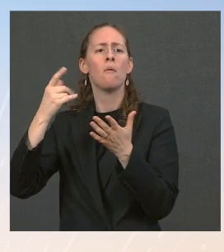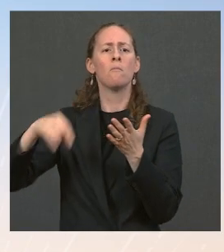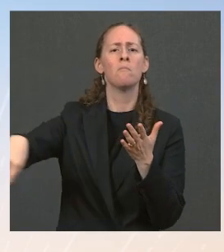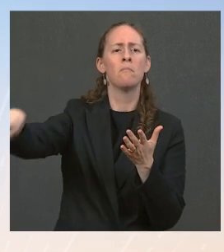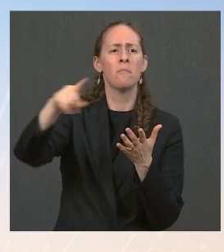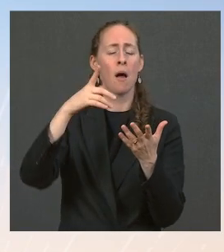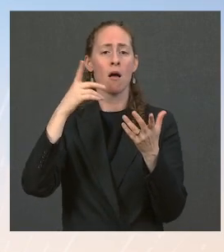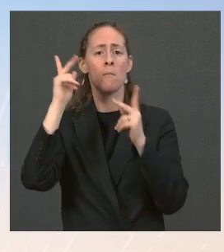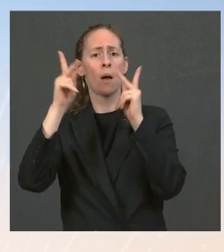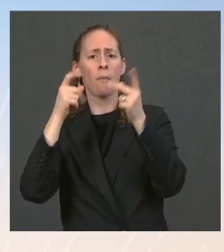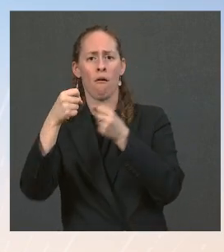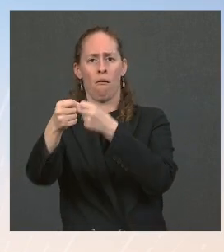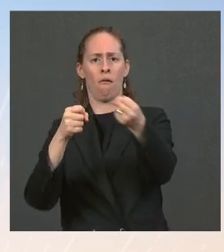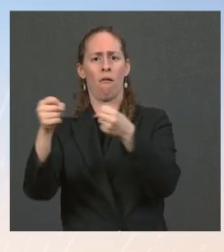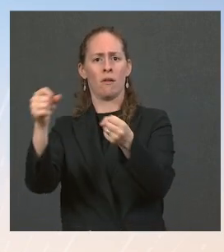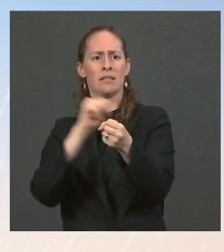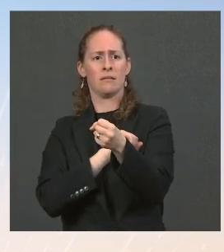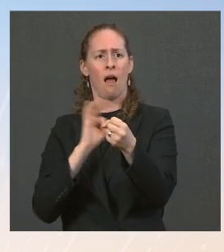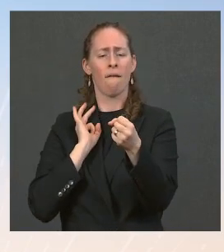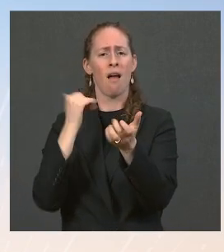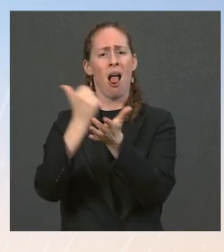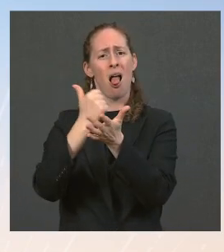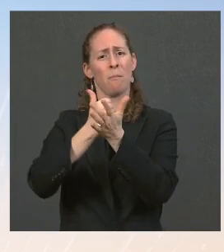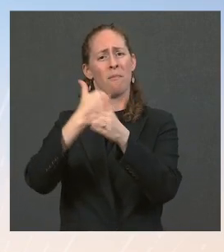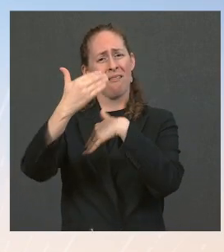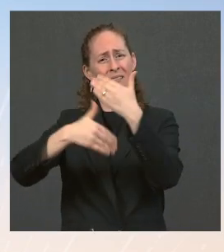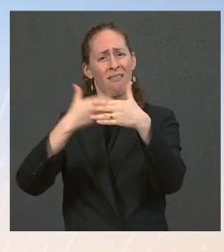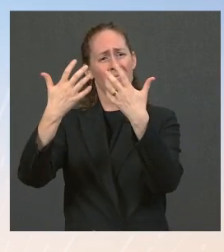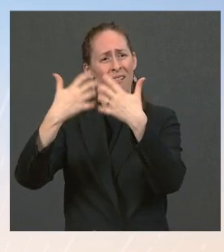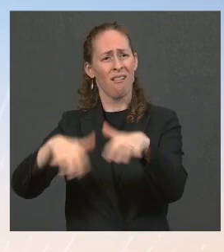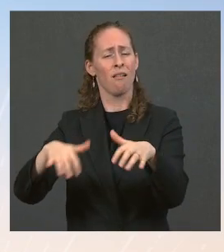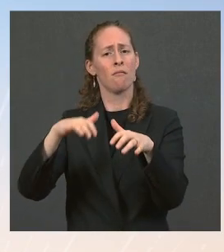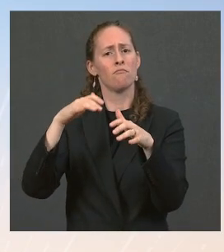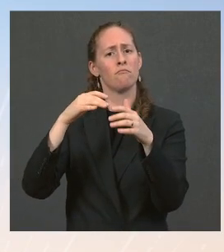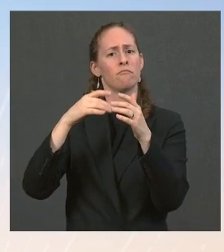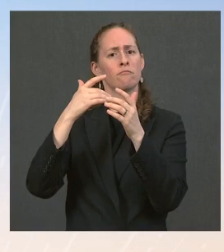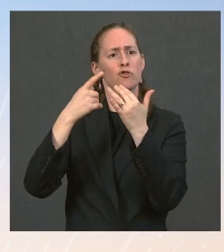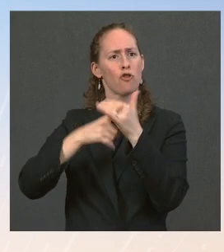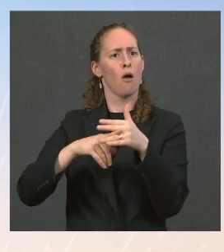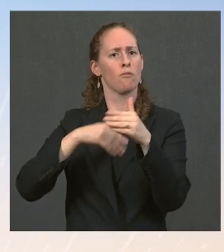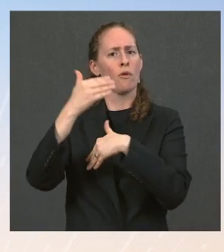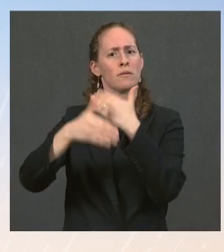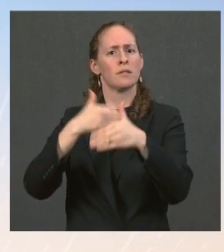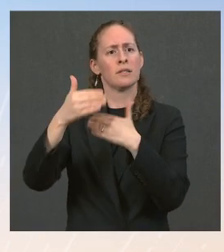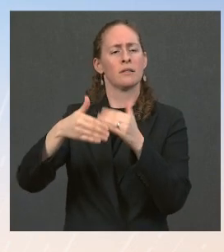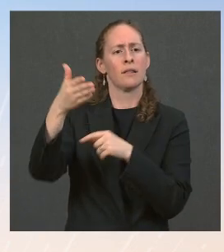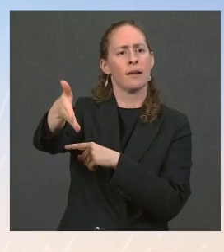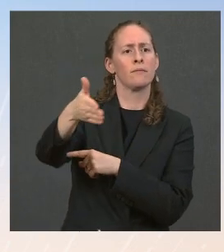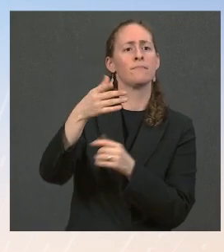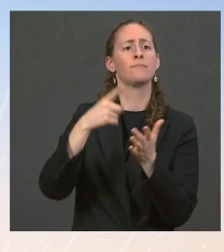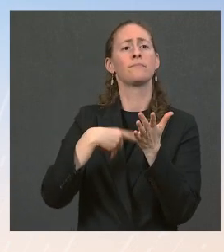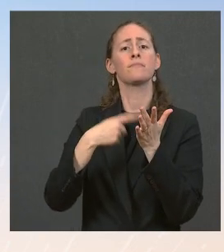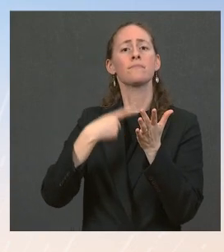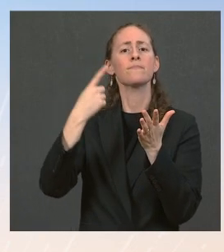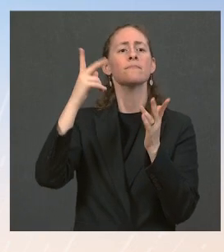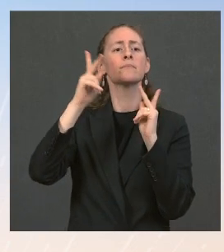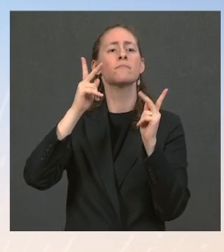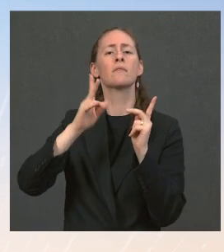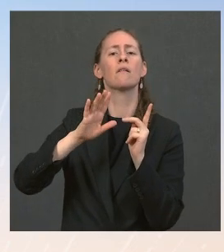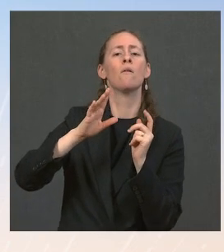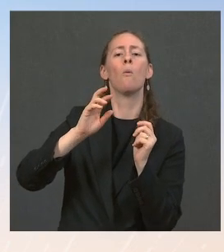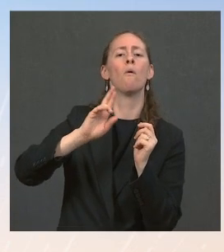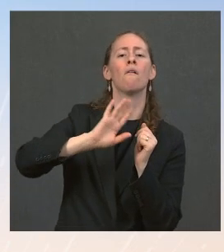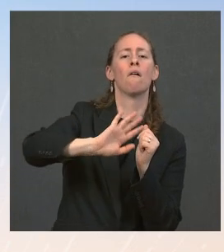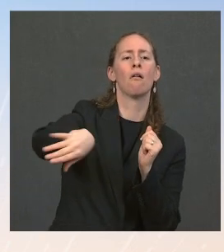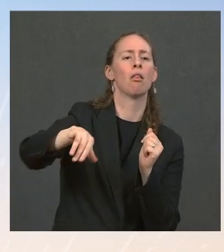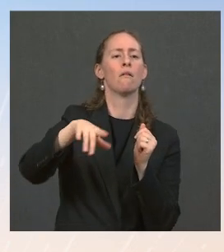along? Some of them say that their numbers, they get their numbers and they're bypassed, or that they're just skipped over or not chosen at all. That was